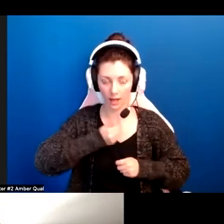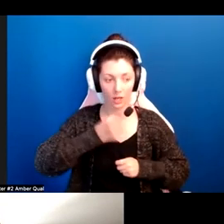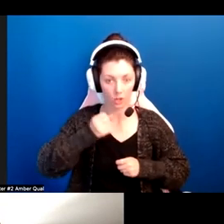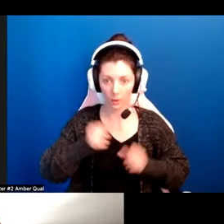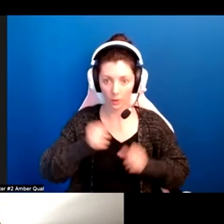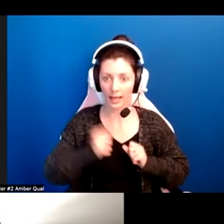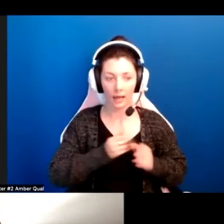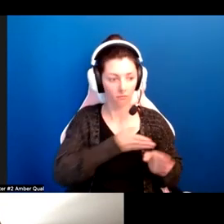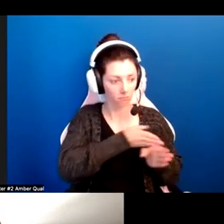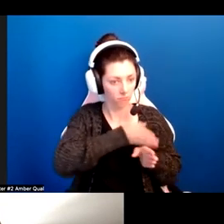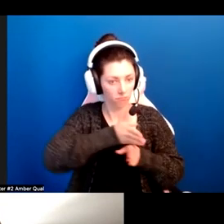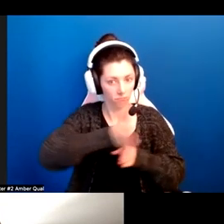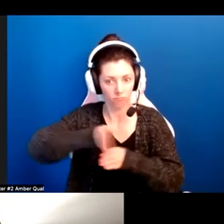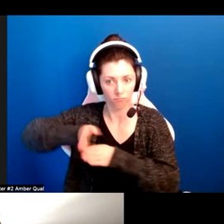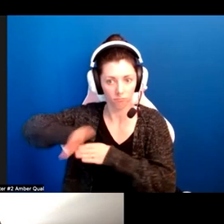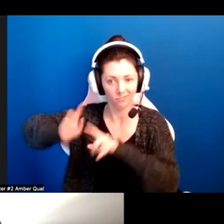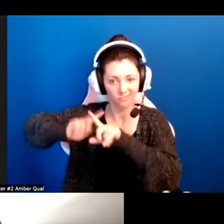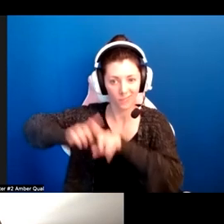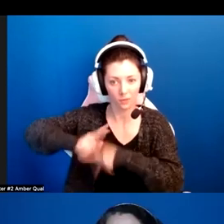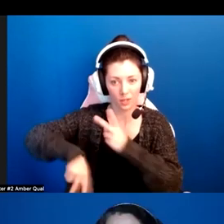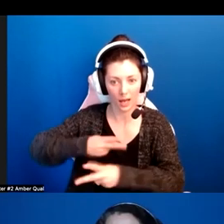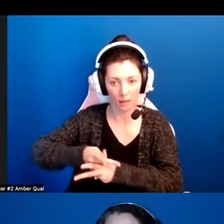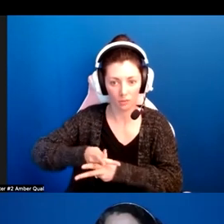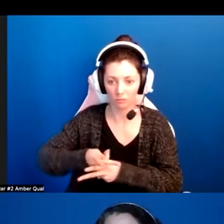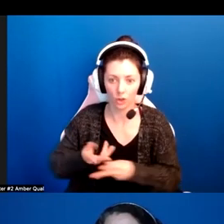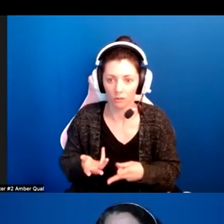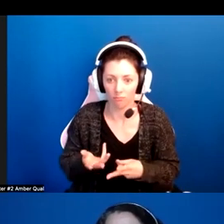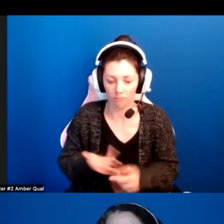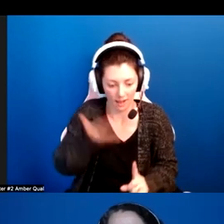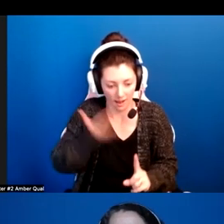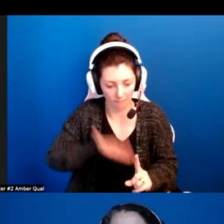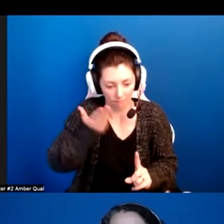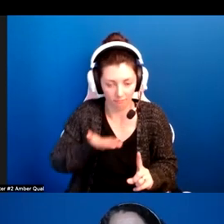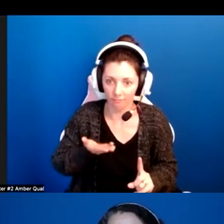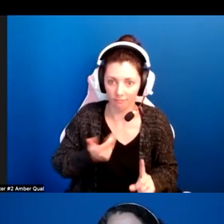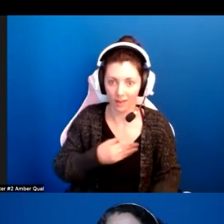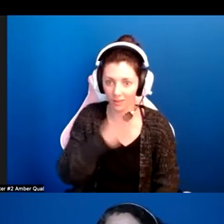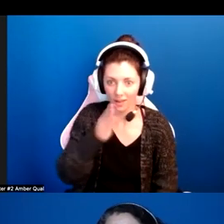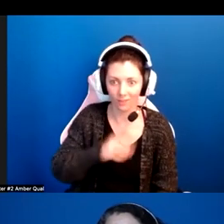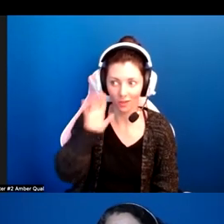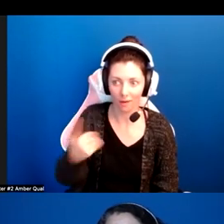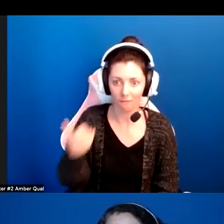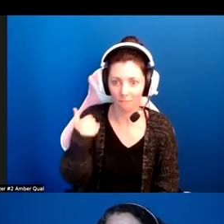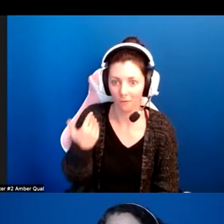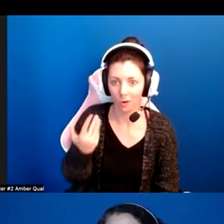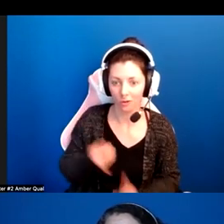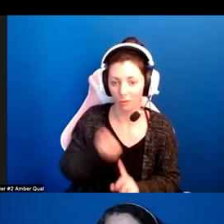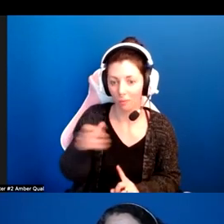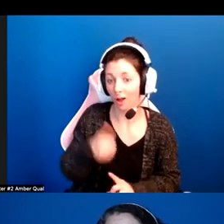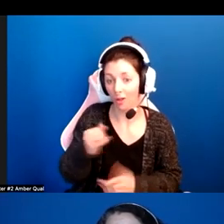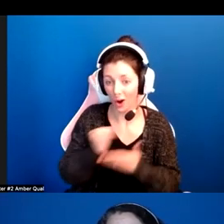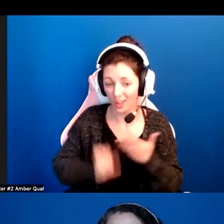it really clicked into my head. And I often say it to other disabled artists because I think in the art world, you're meant to